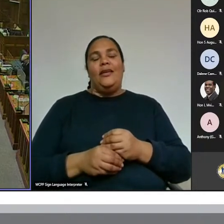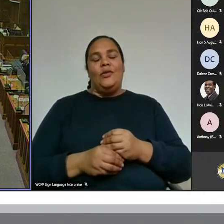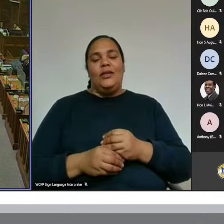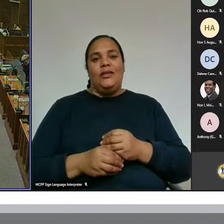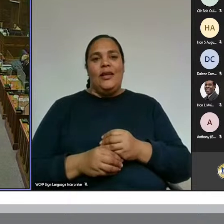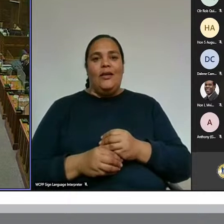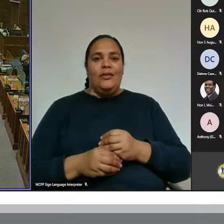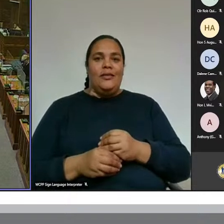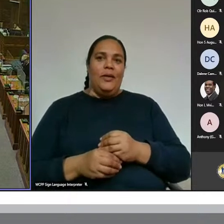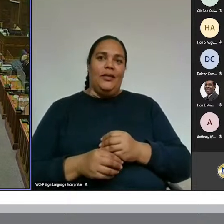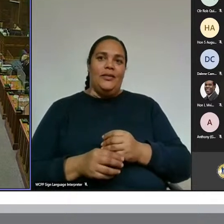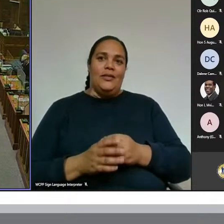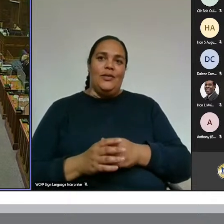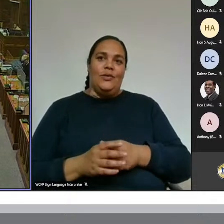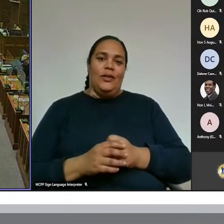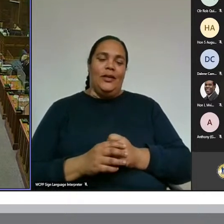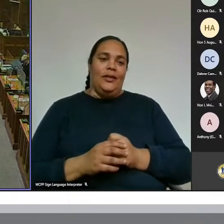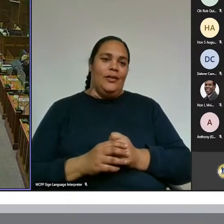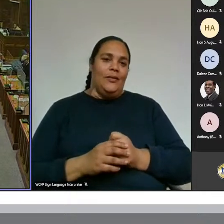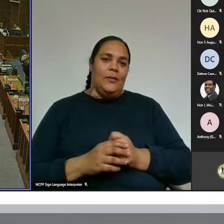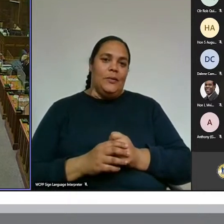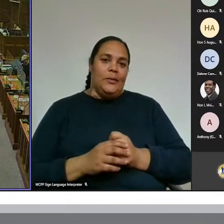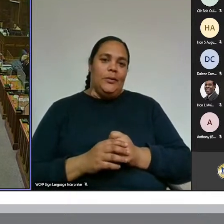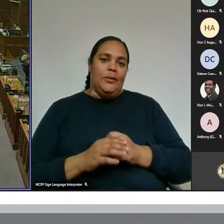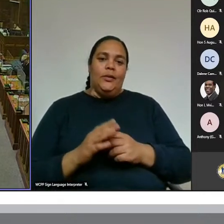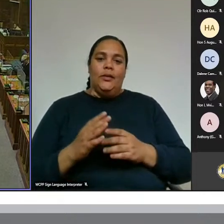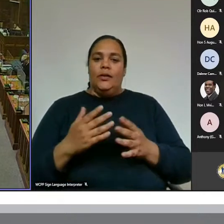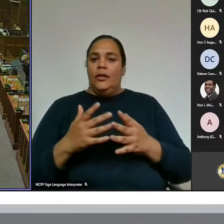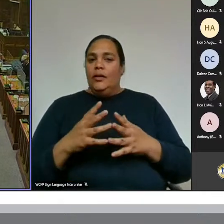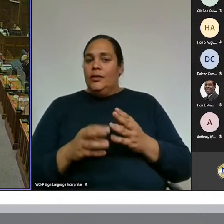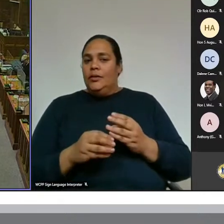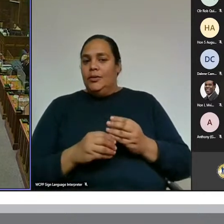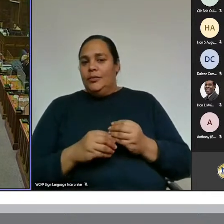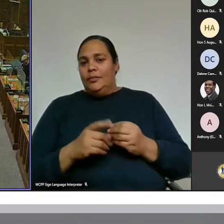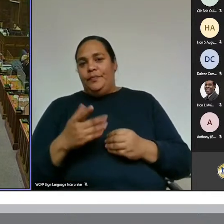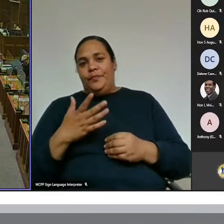comments or submissions that you'd like to make. That